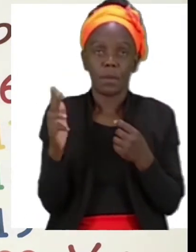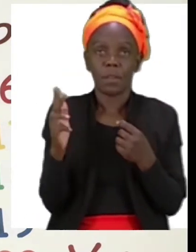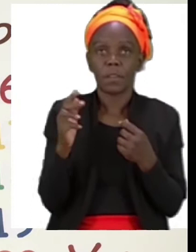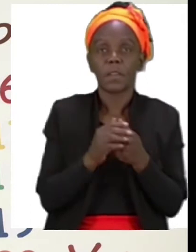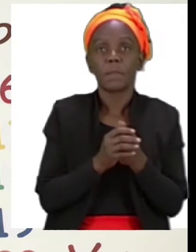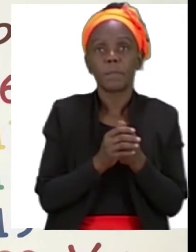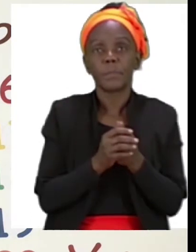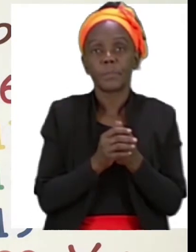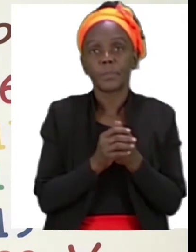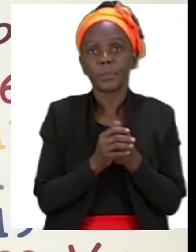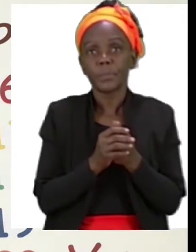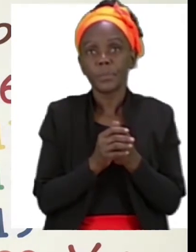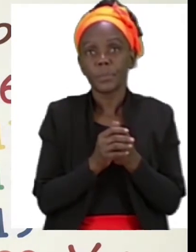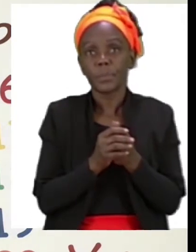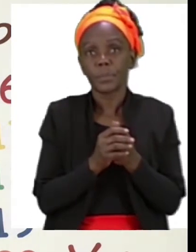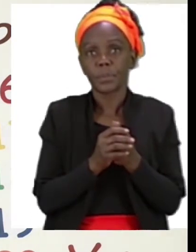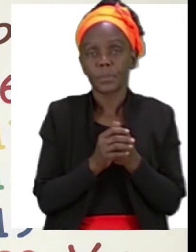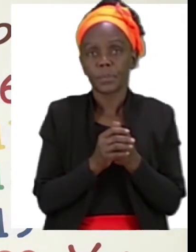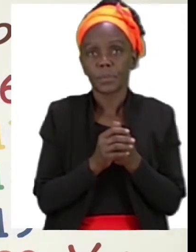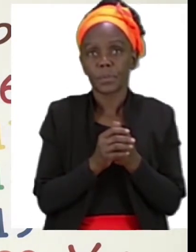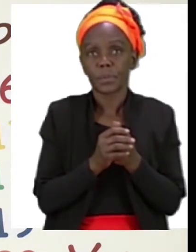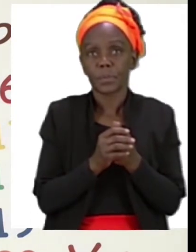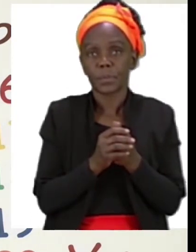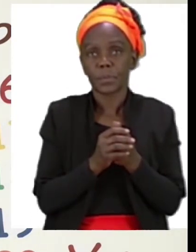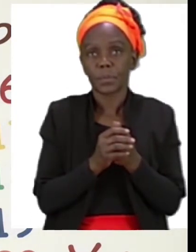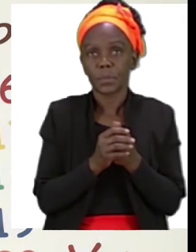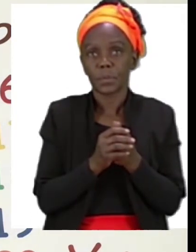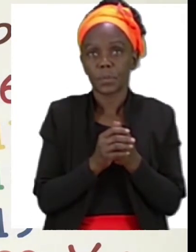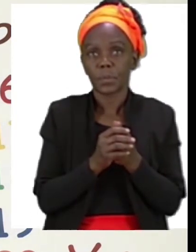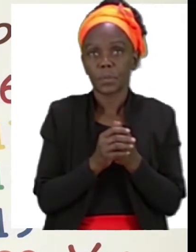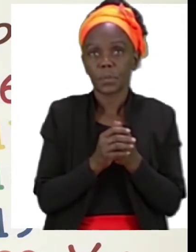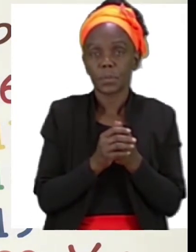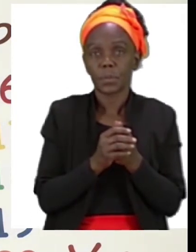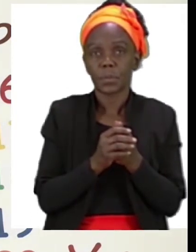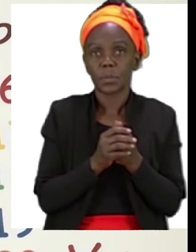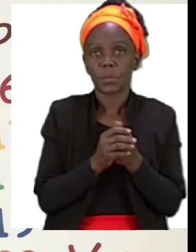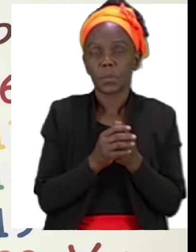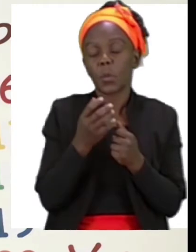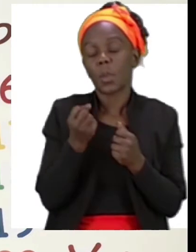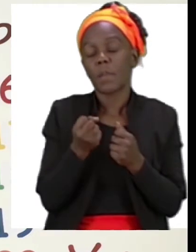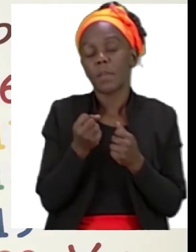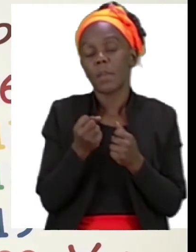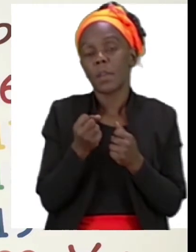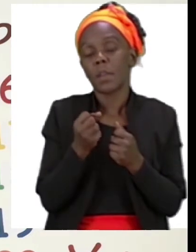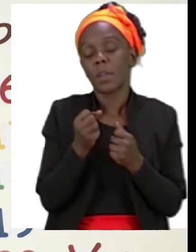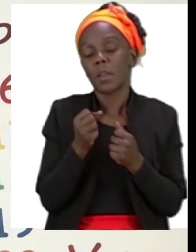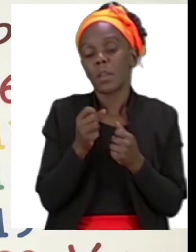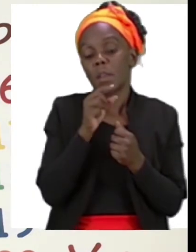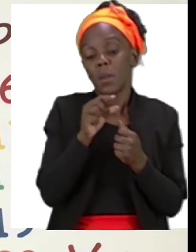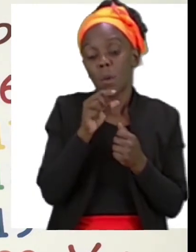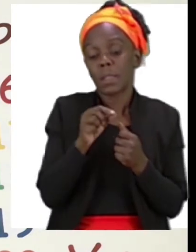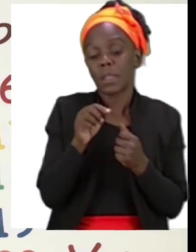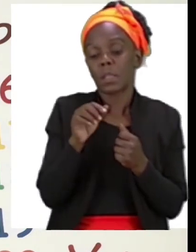but teacher, we can see the word you up here and then we can also see the word you down here. Well,